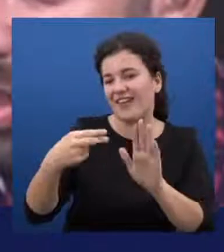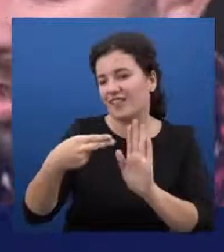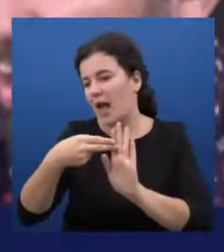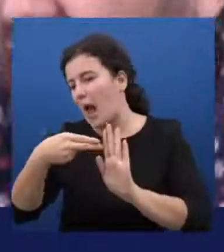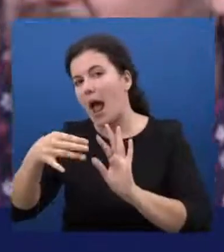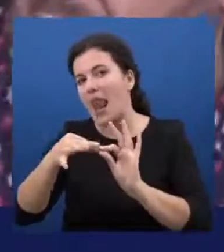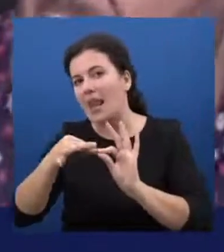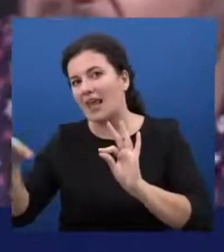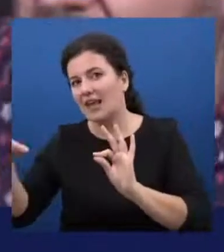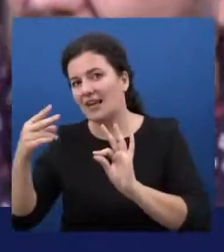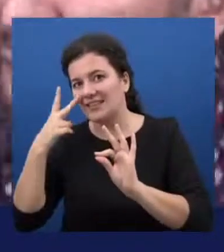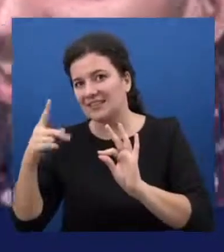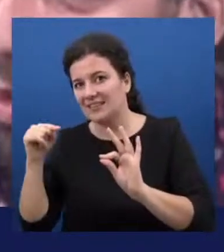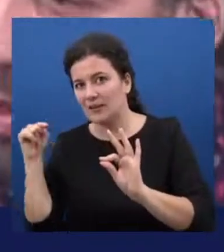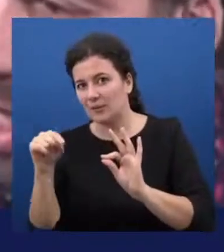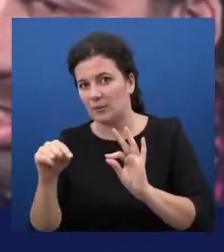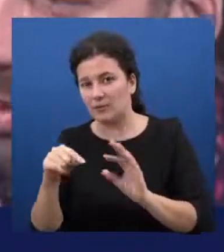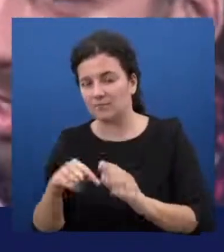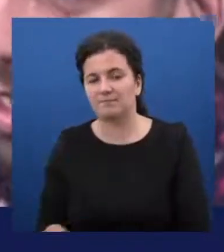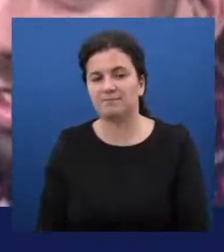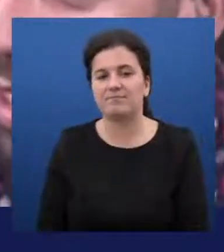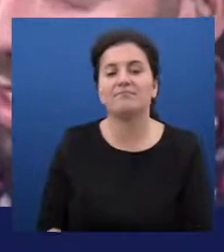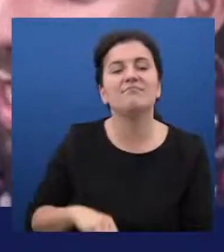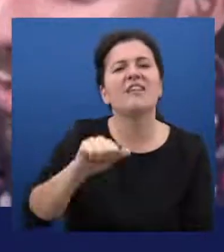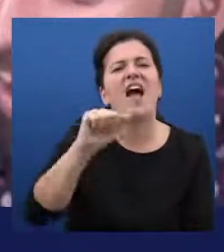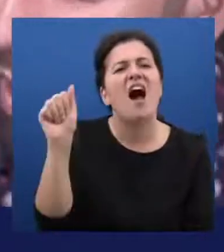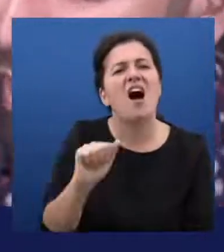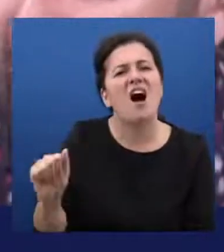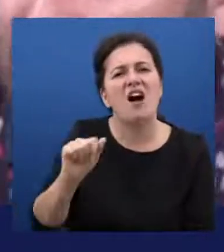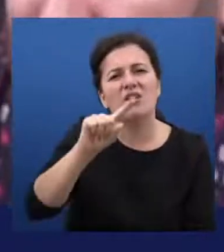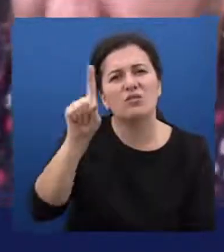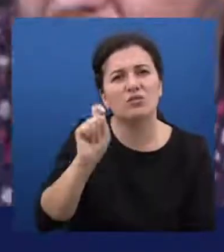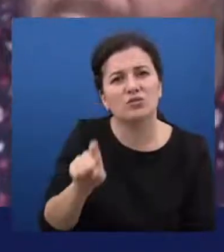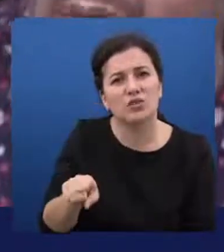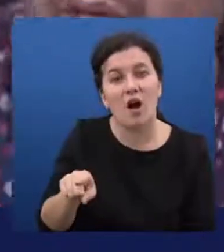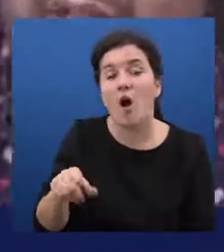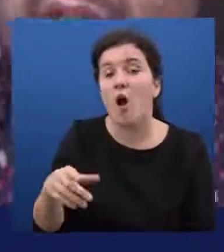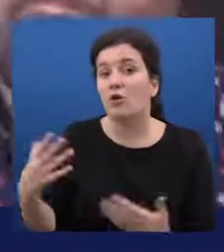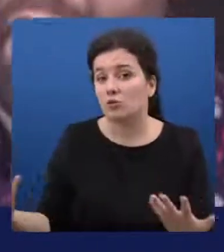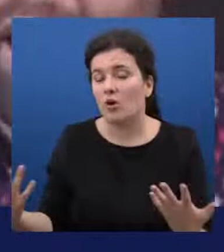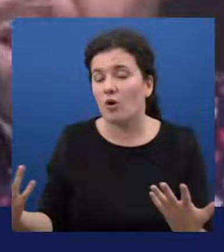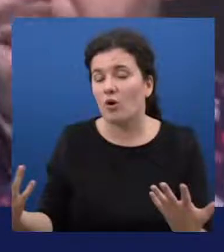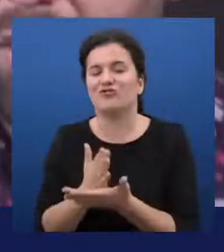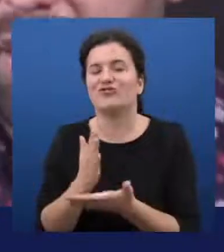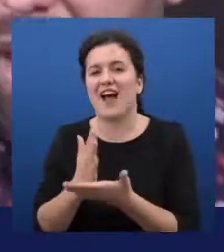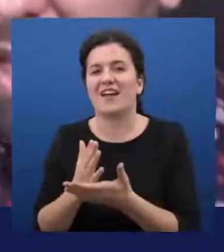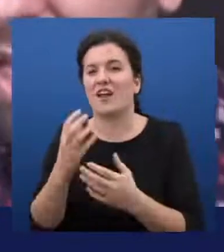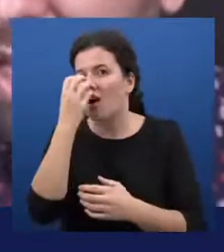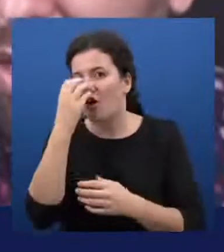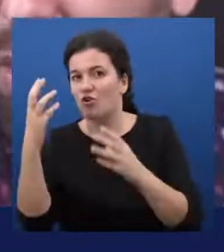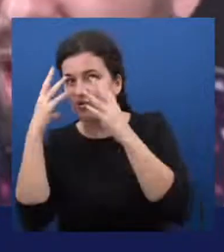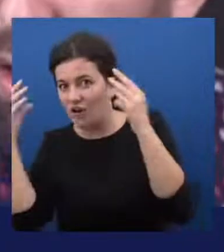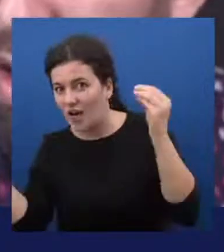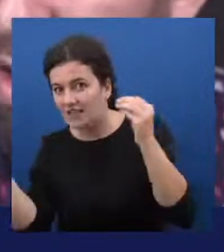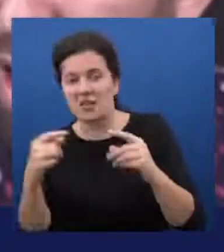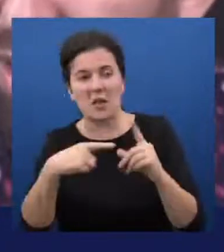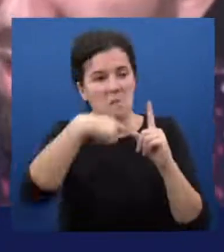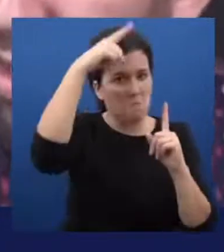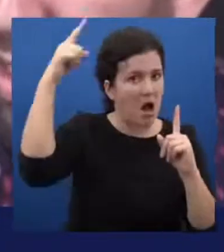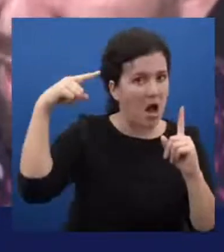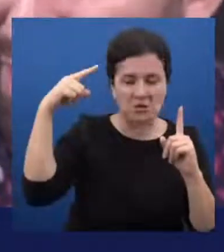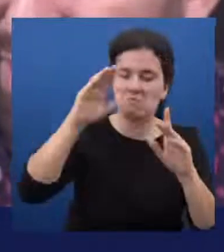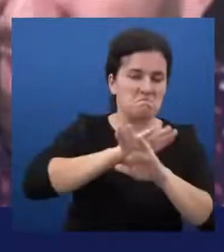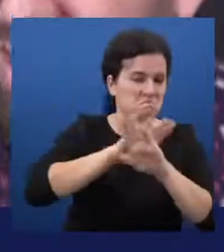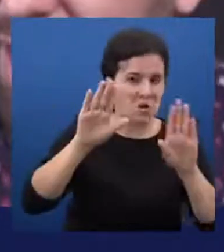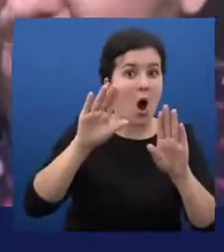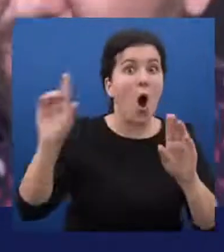also answered Kira's question, what if your test image isn't that of Krusty nor Bart? And so we answered that. So how long did it